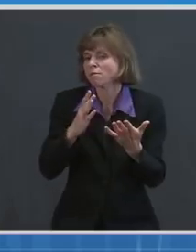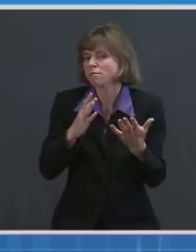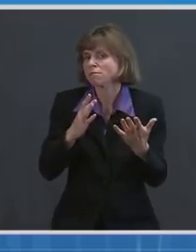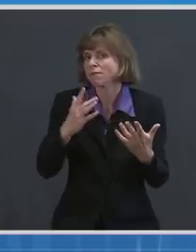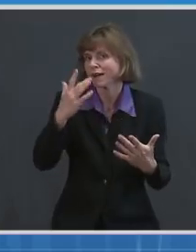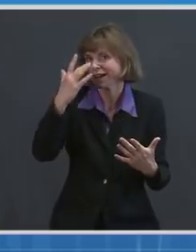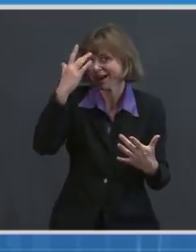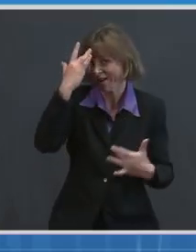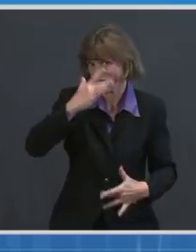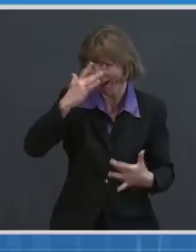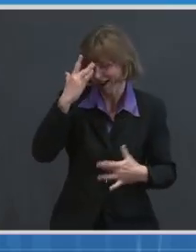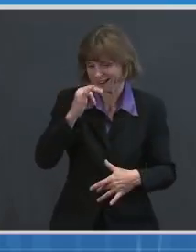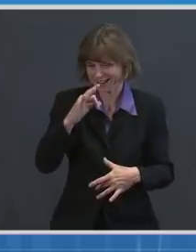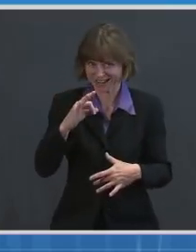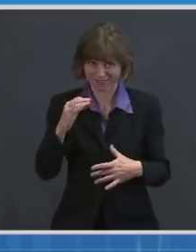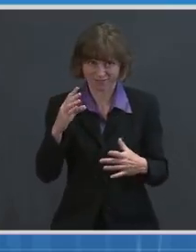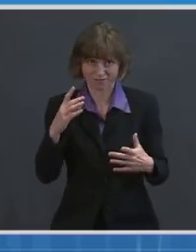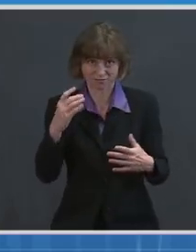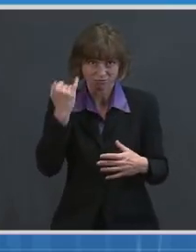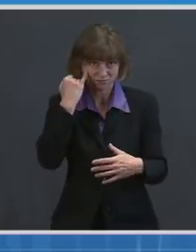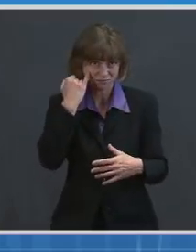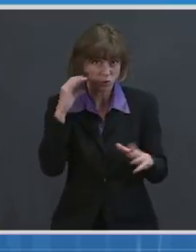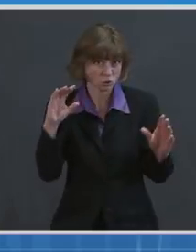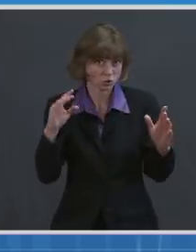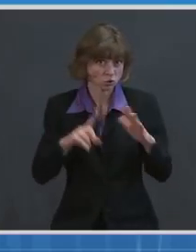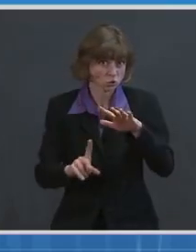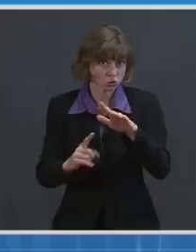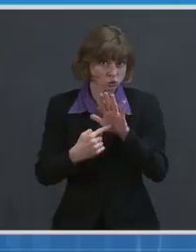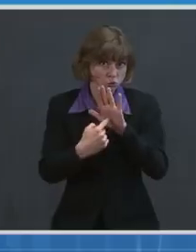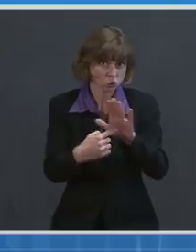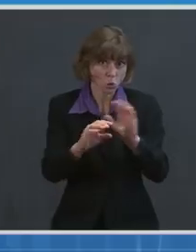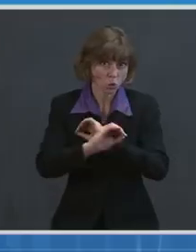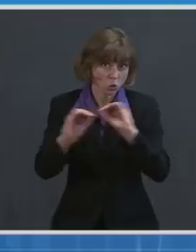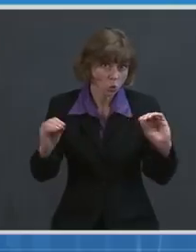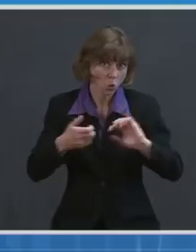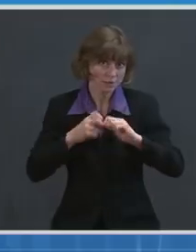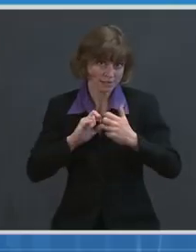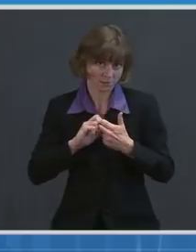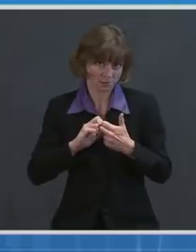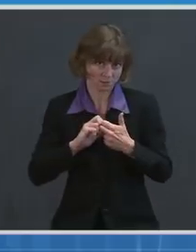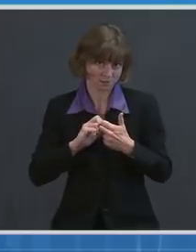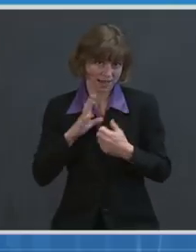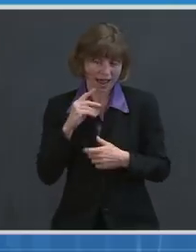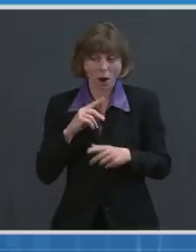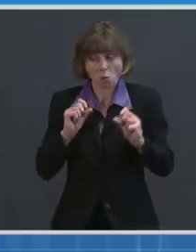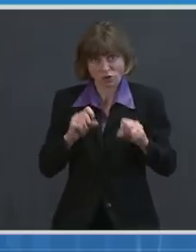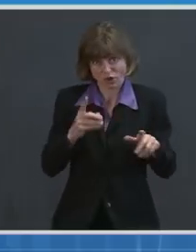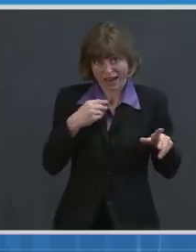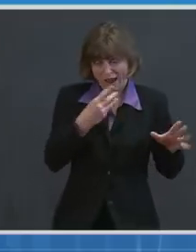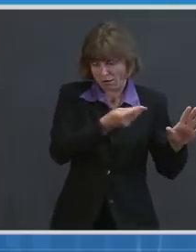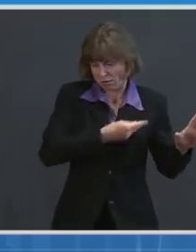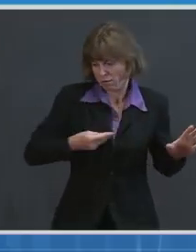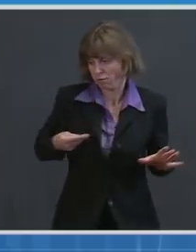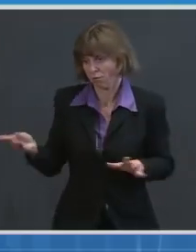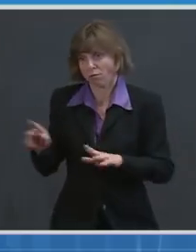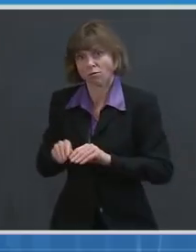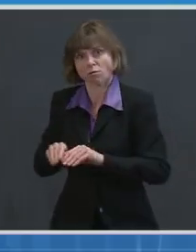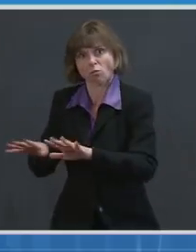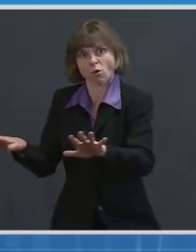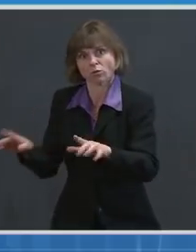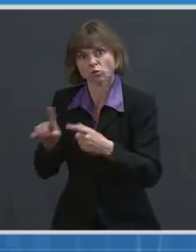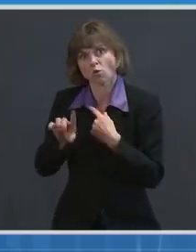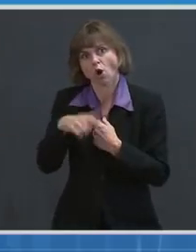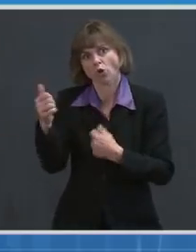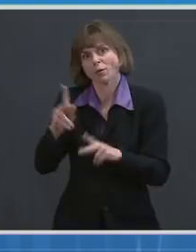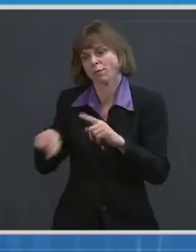milder or asymptomatic disease and potentially even transmit the virus to others who are not